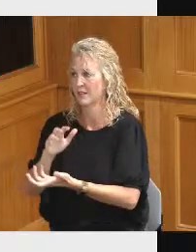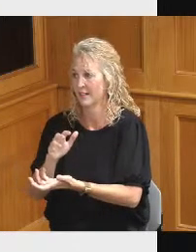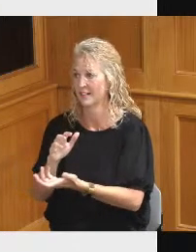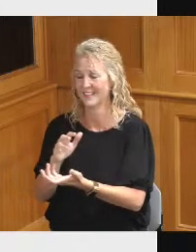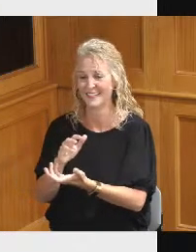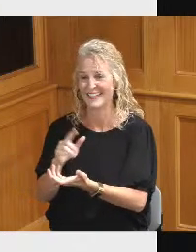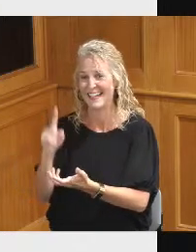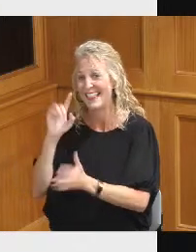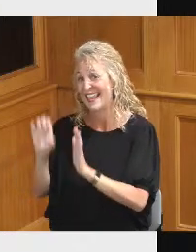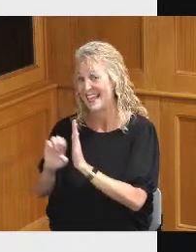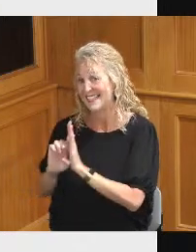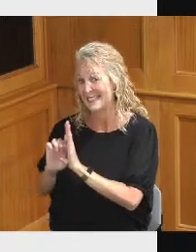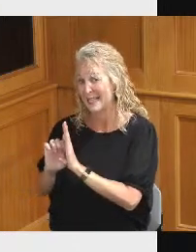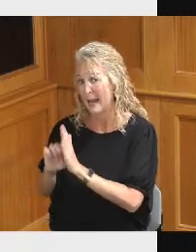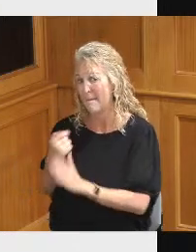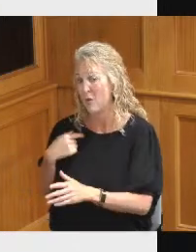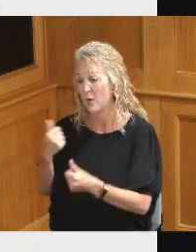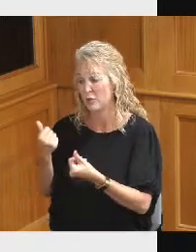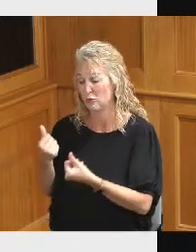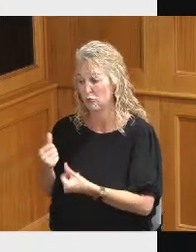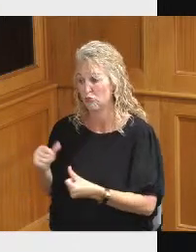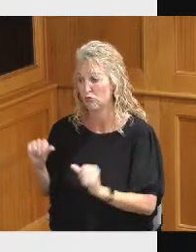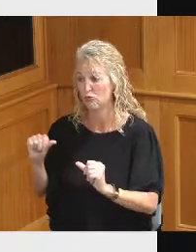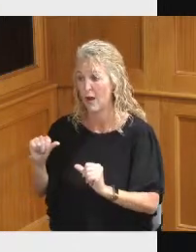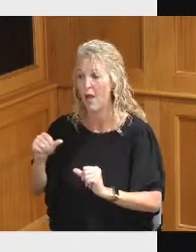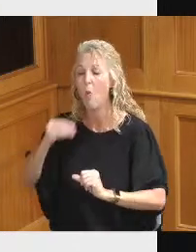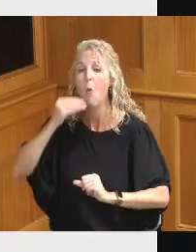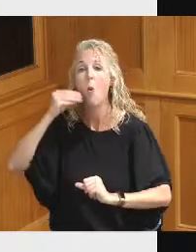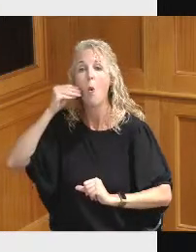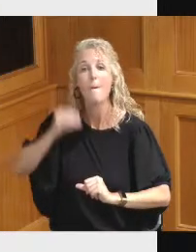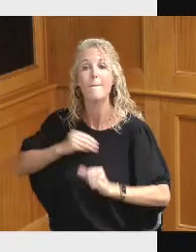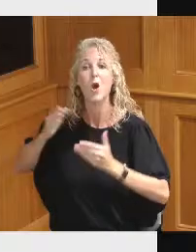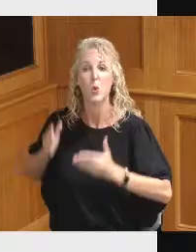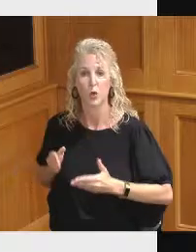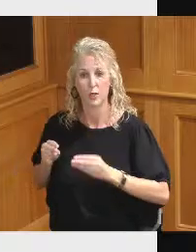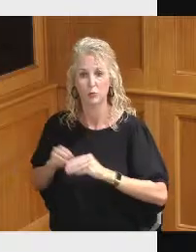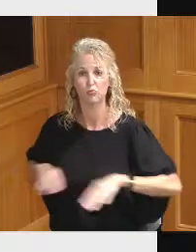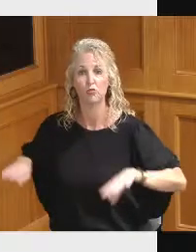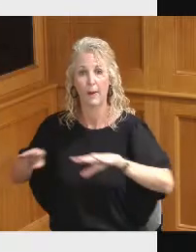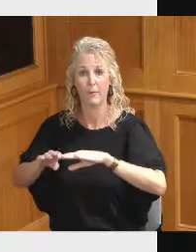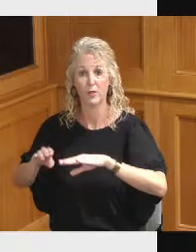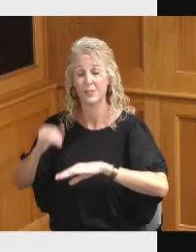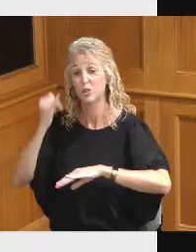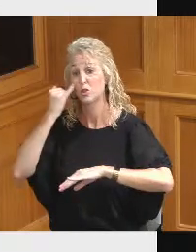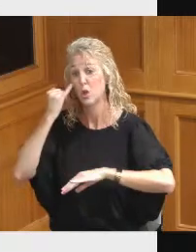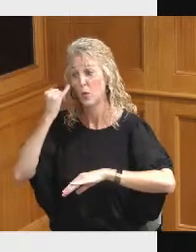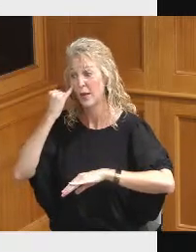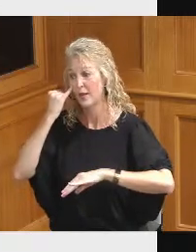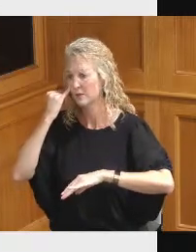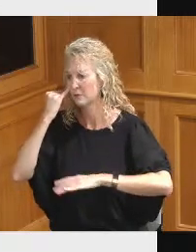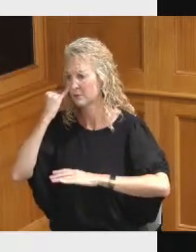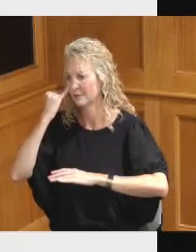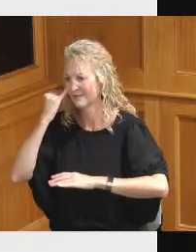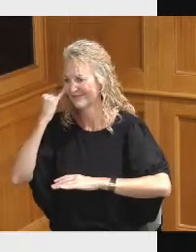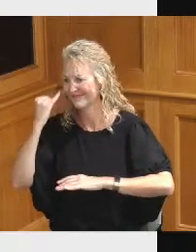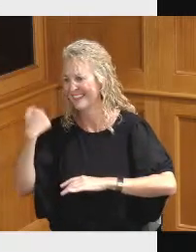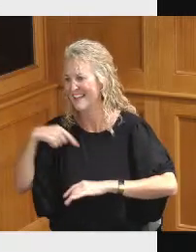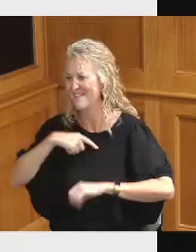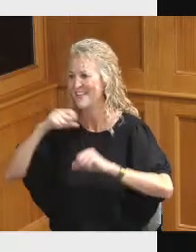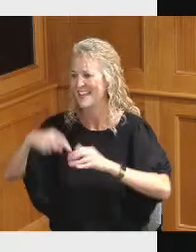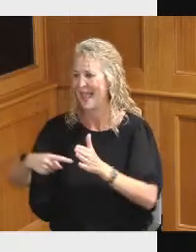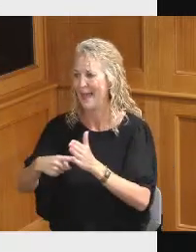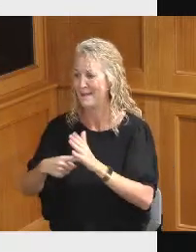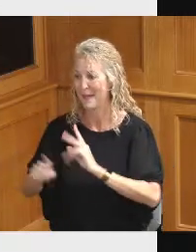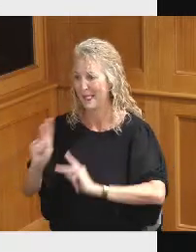focus primarily on residential properties. And the idea is if we can go to people and help them figure out how to